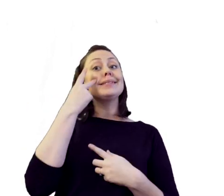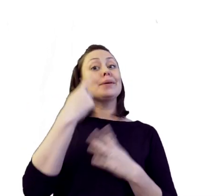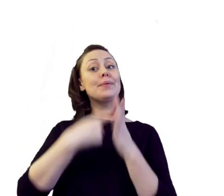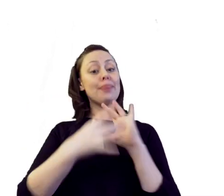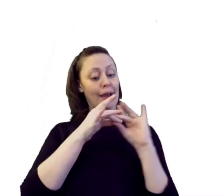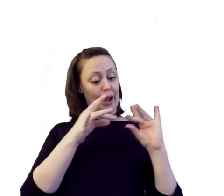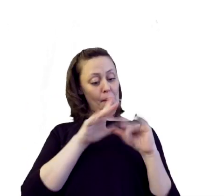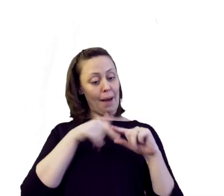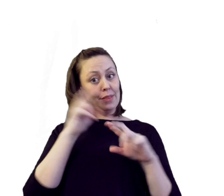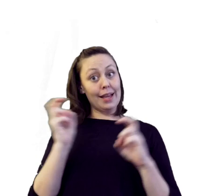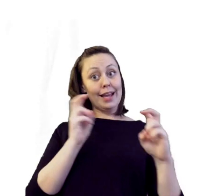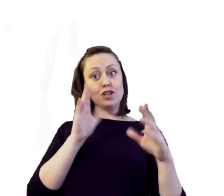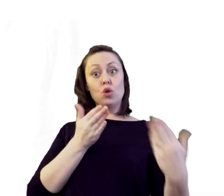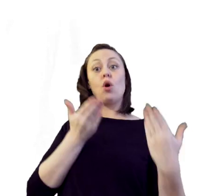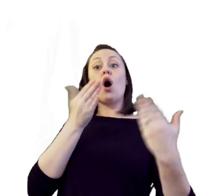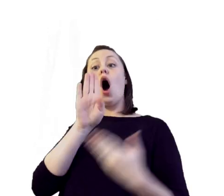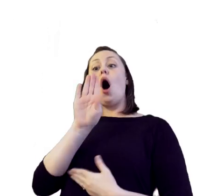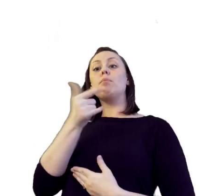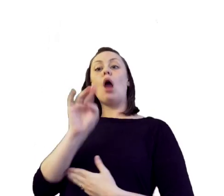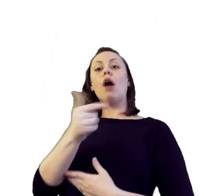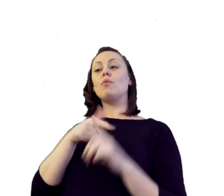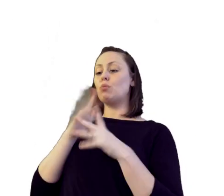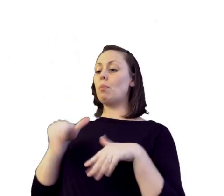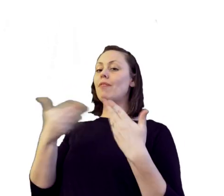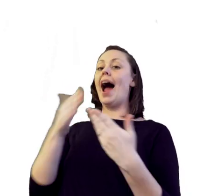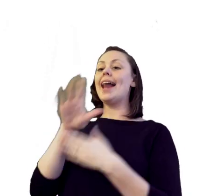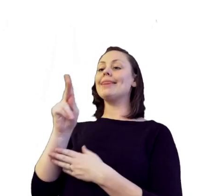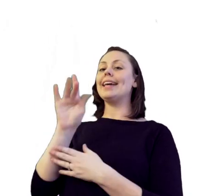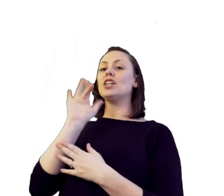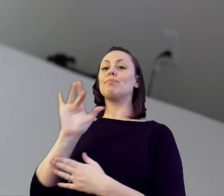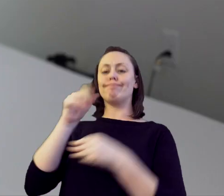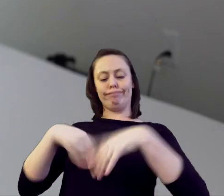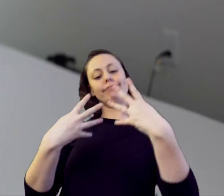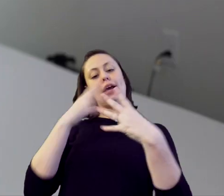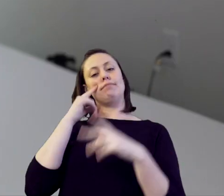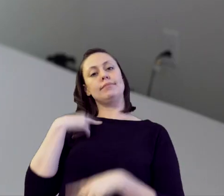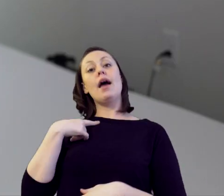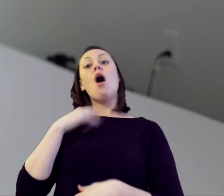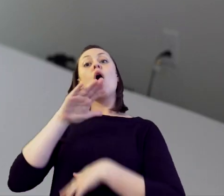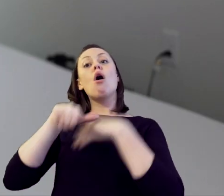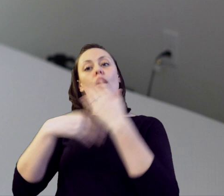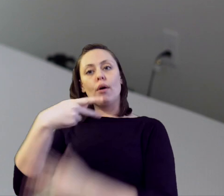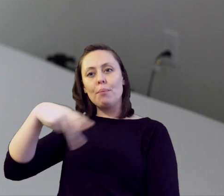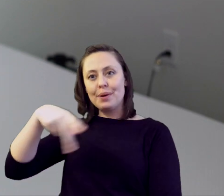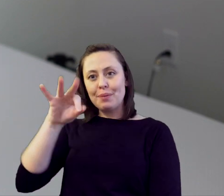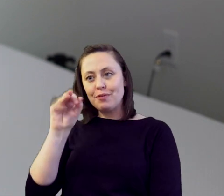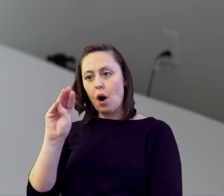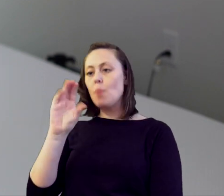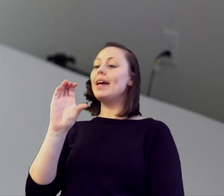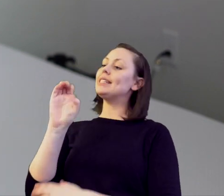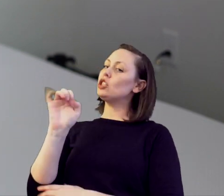to say on this issue in their blog, which we will leave a link to for you to check out. All of Purple's foams are